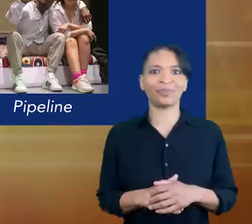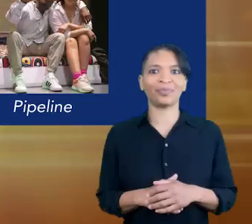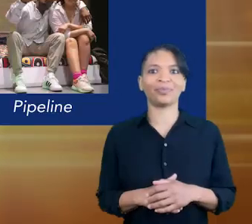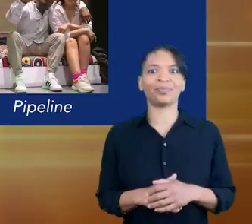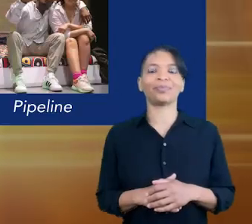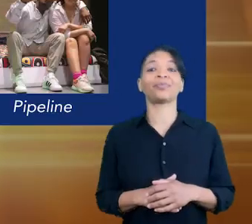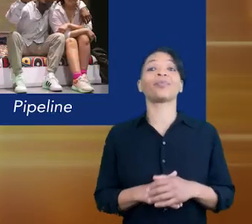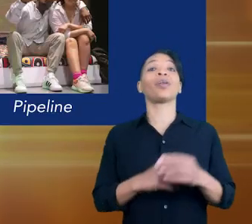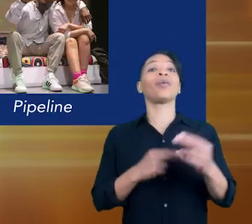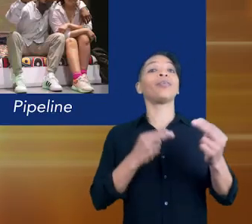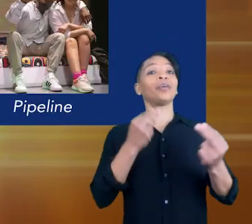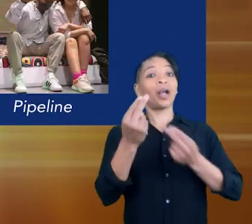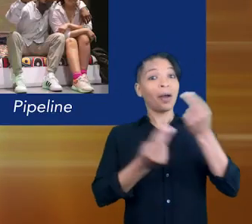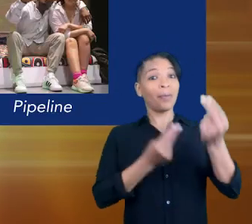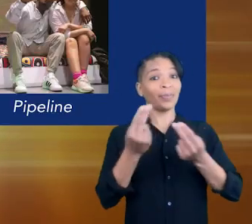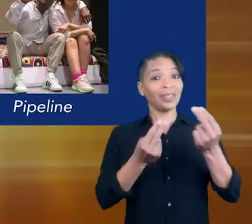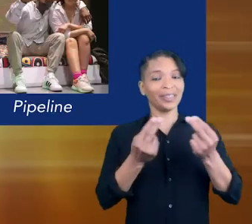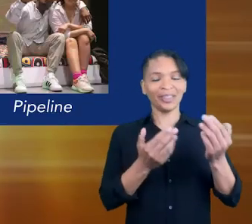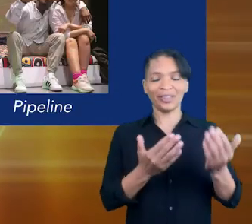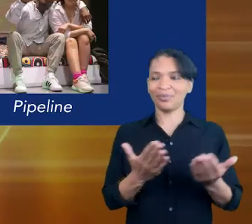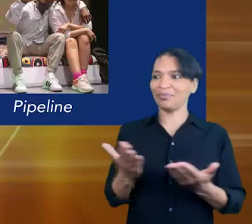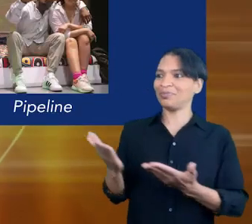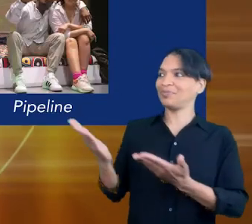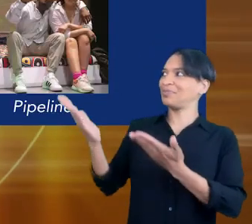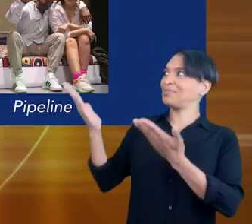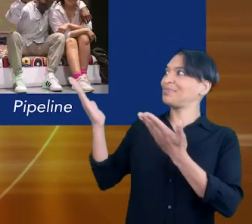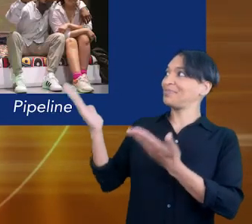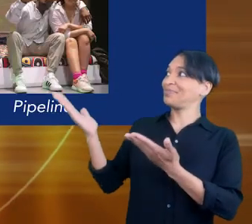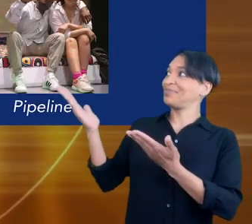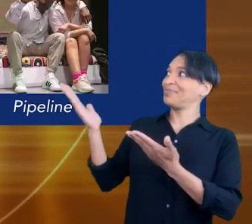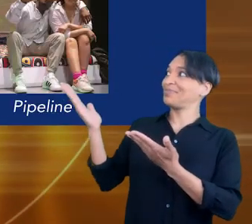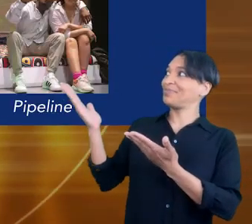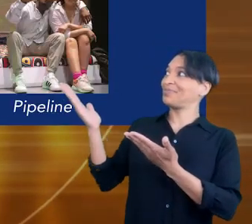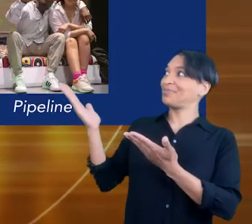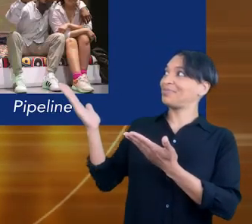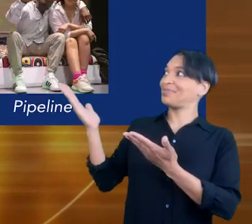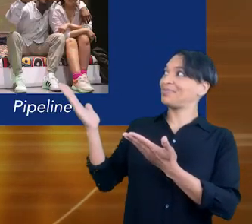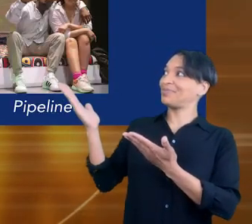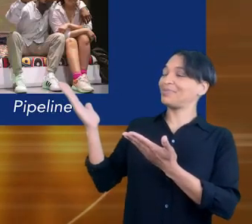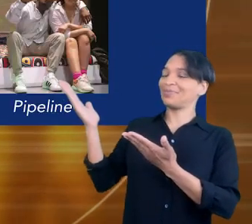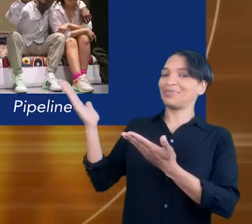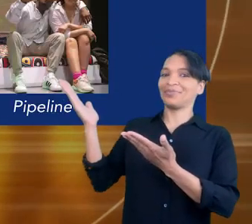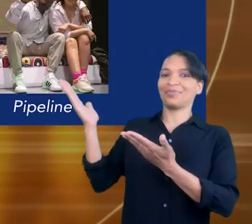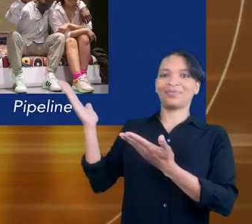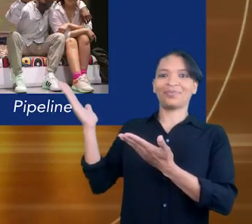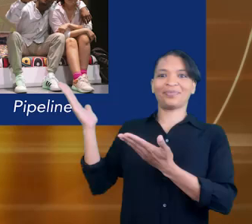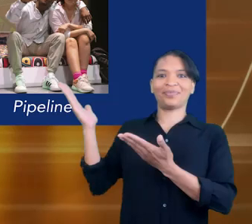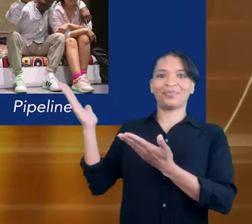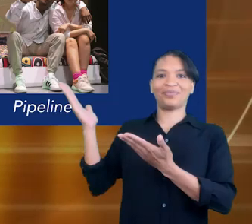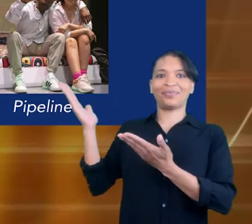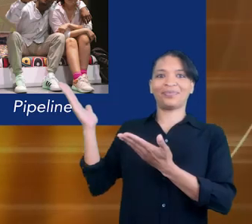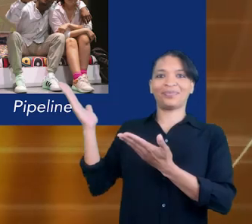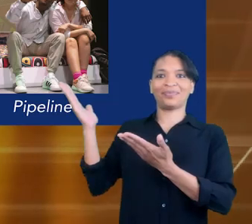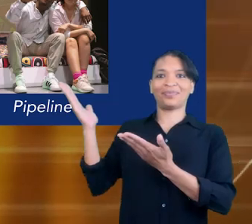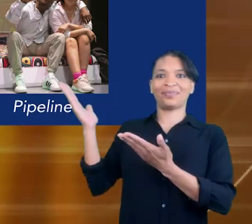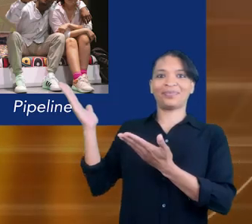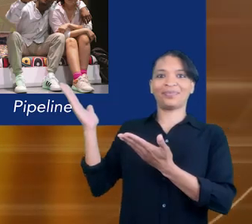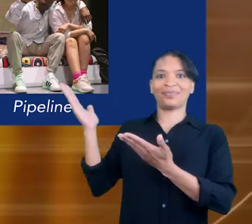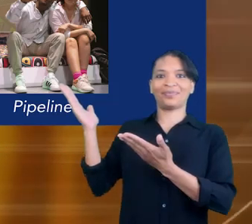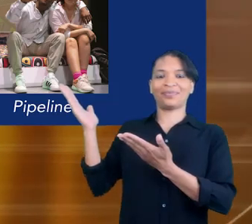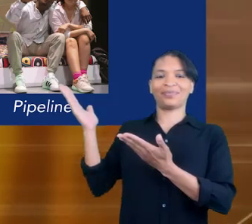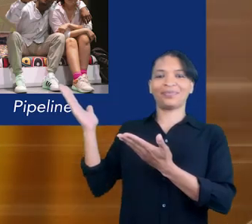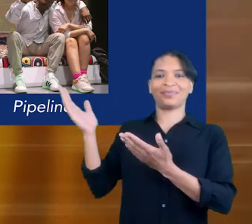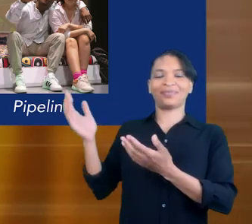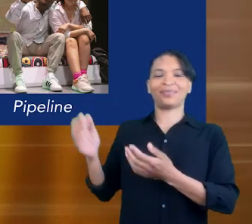Schoolgirls, or the African Mean Girls play at Speakeasy Stage Company, Cloud 9, the Nora at